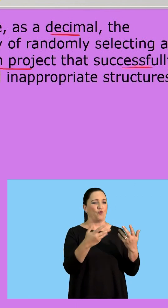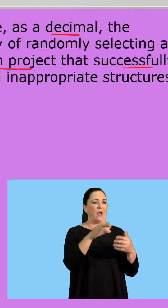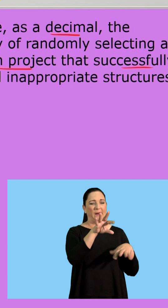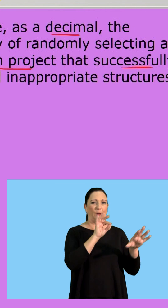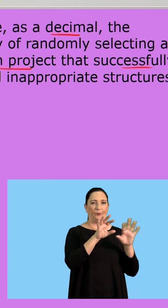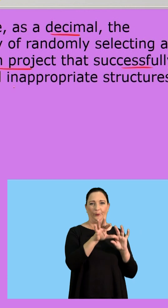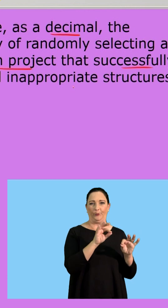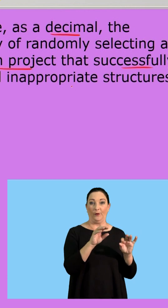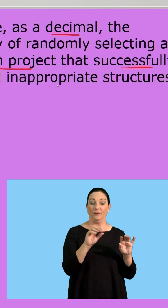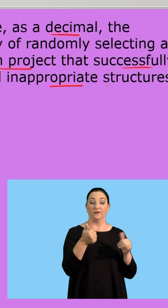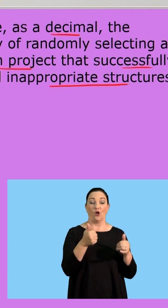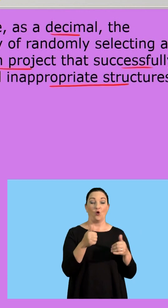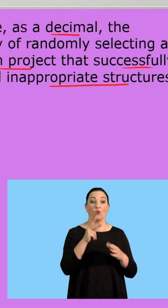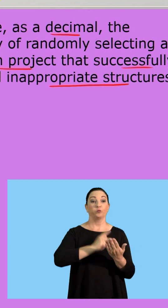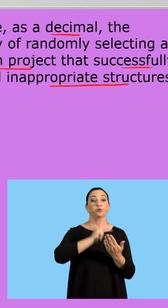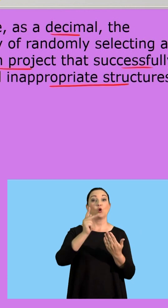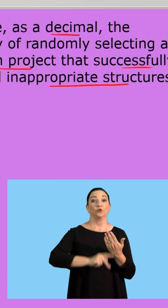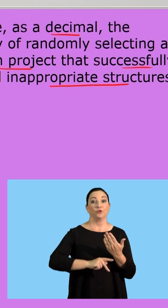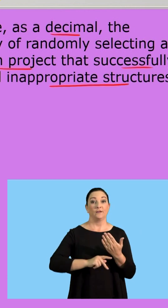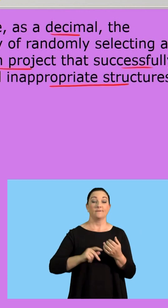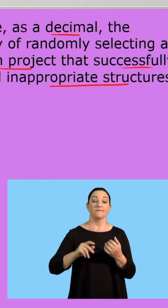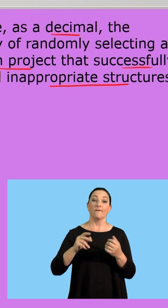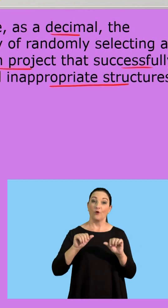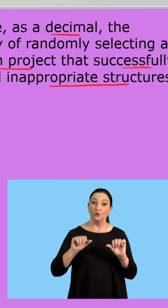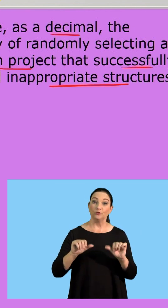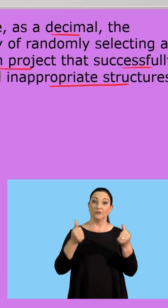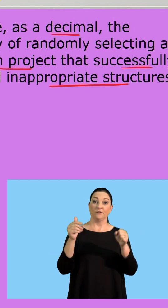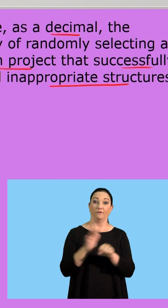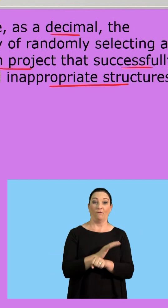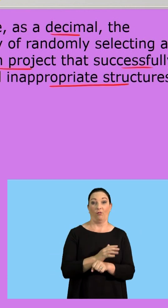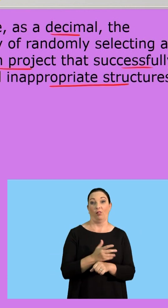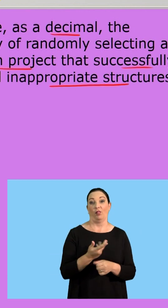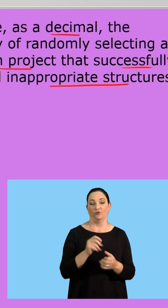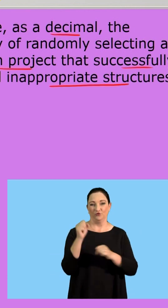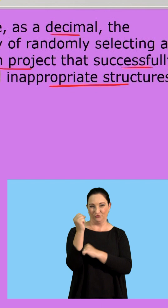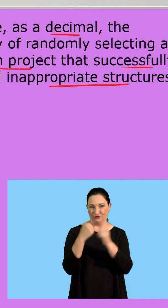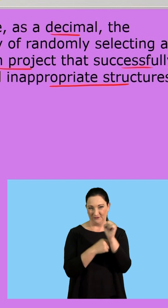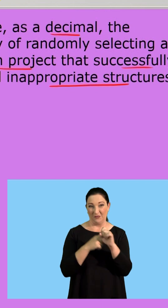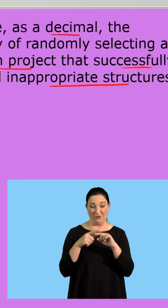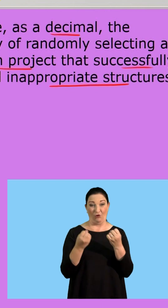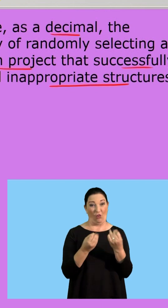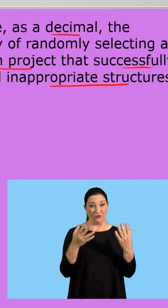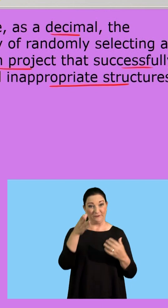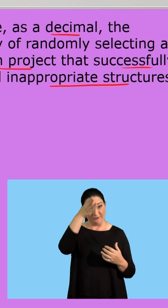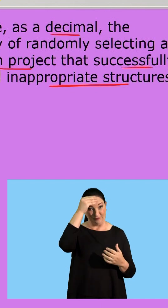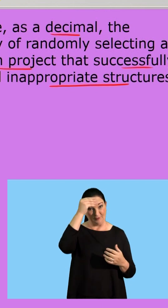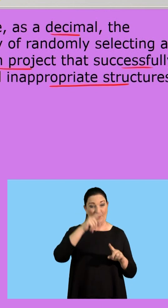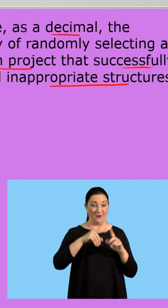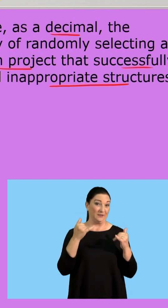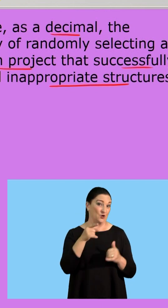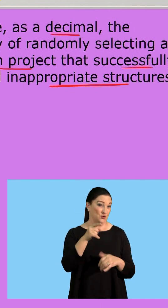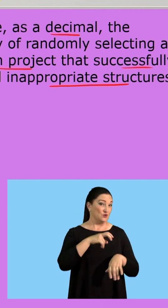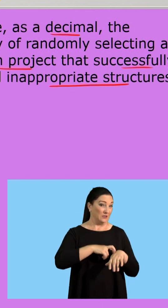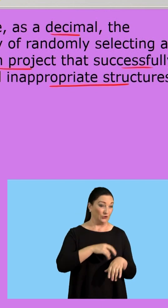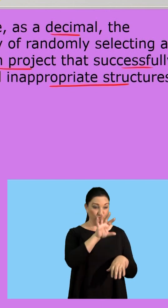successfully completed inappropriate structures. All right, again, a lot of information is given. It is